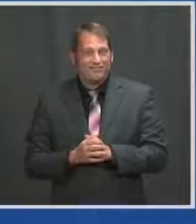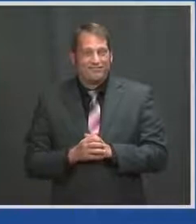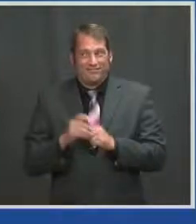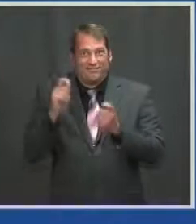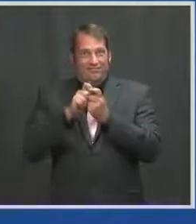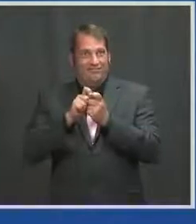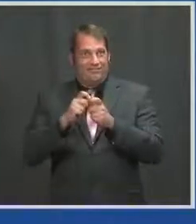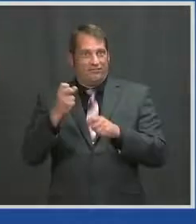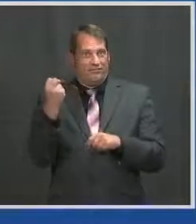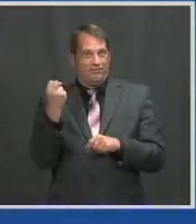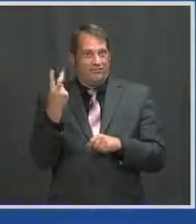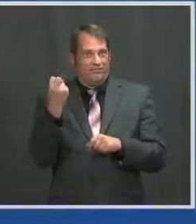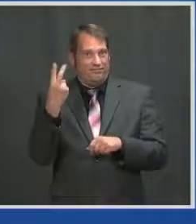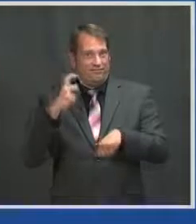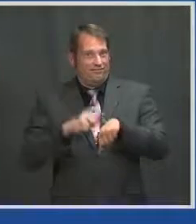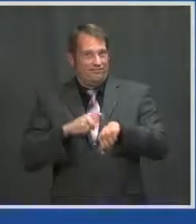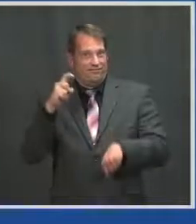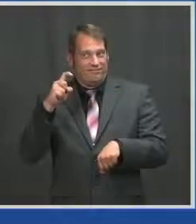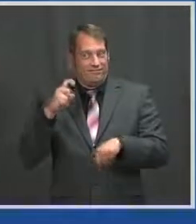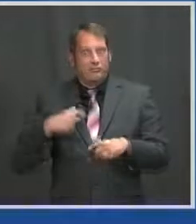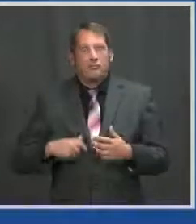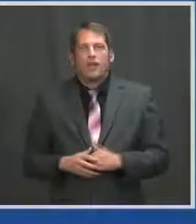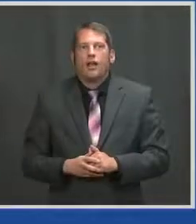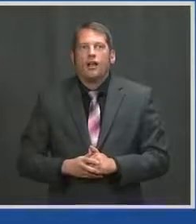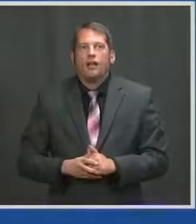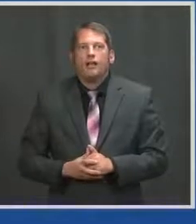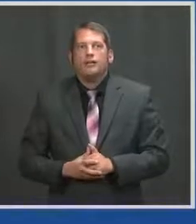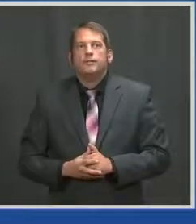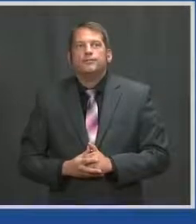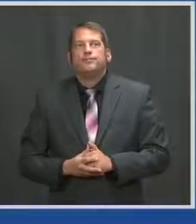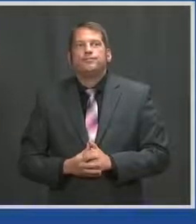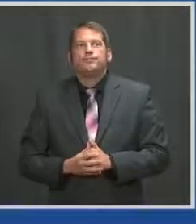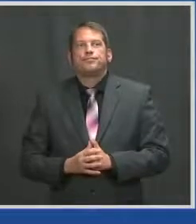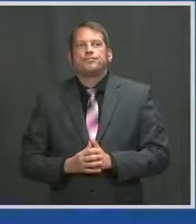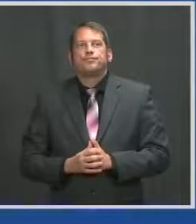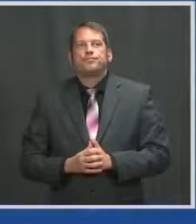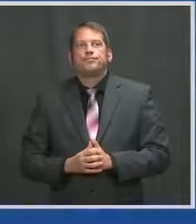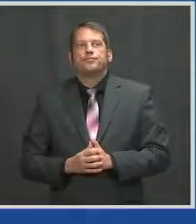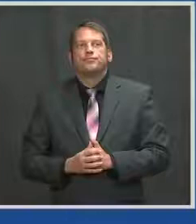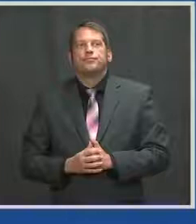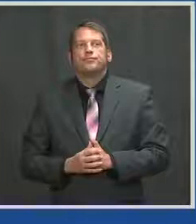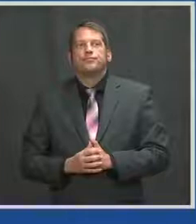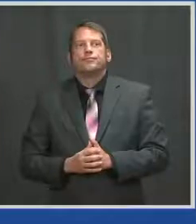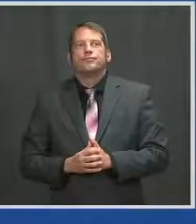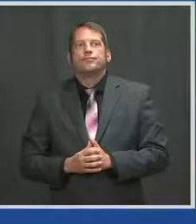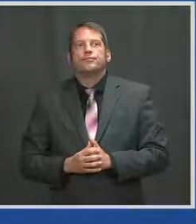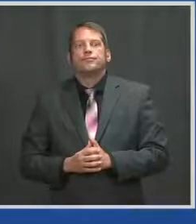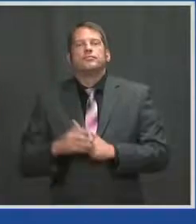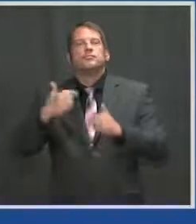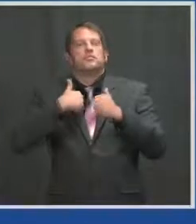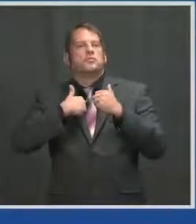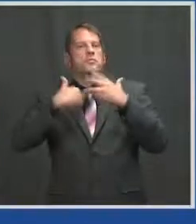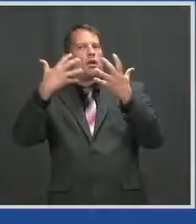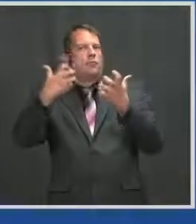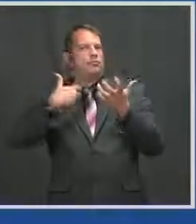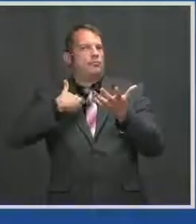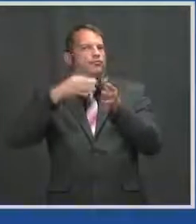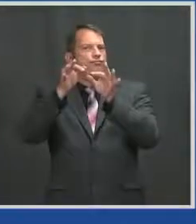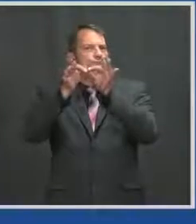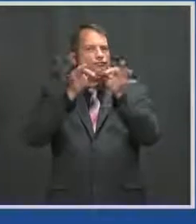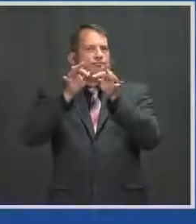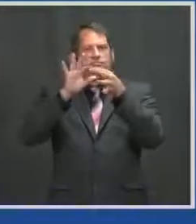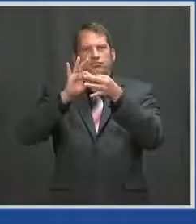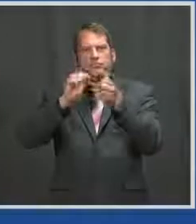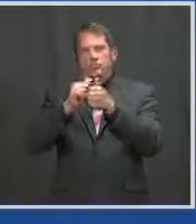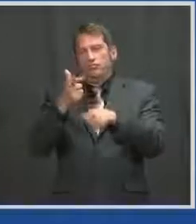I want to put today's jobs report in perspective. And look,